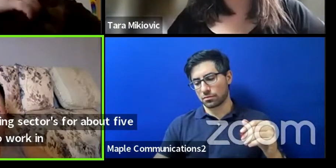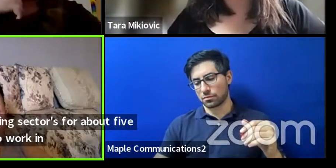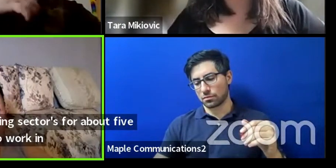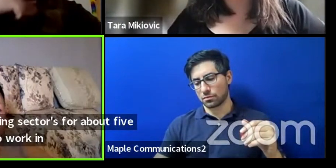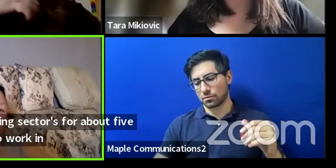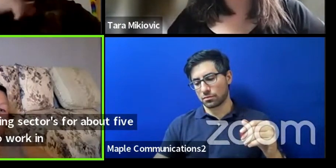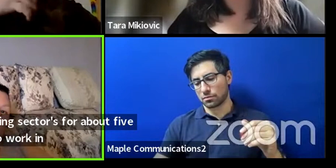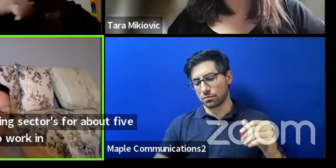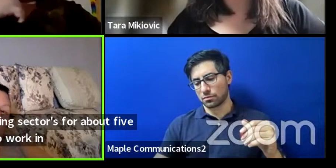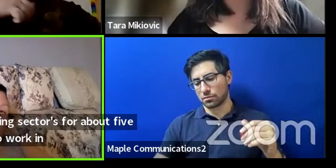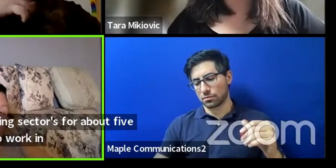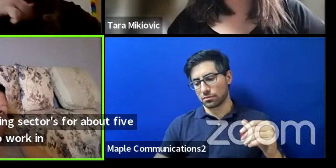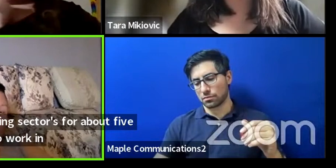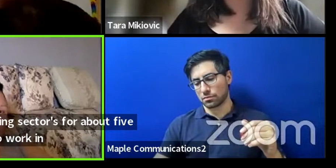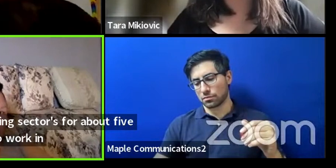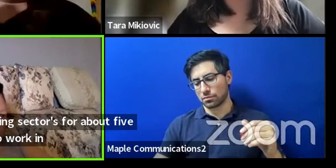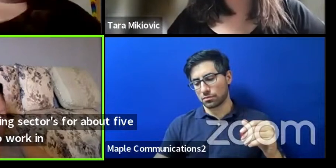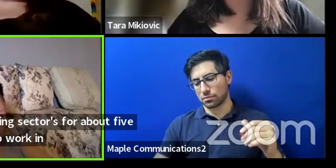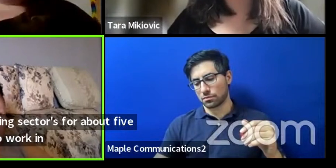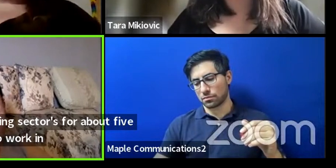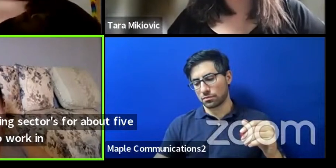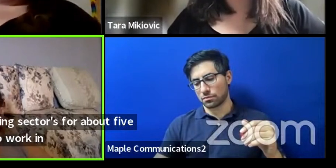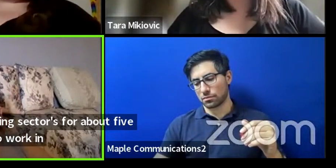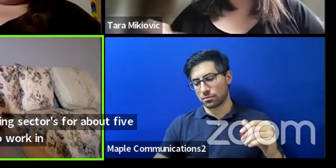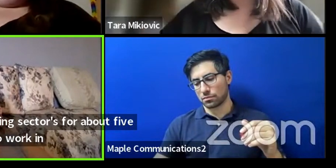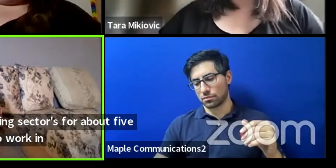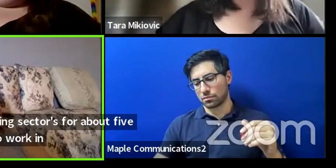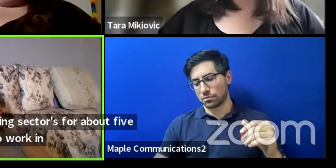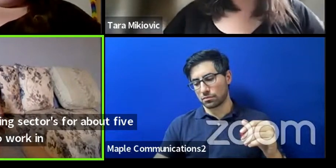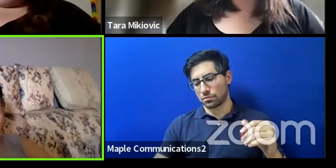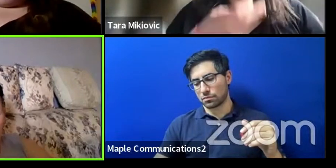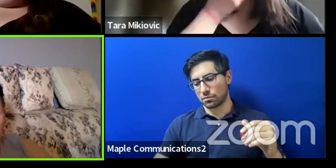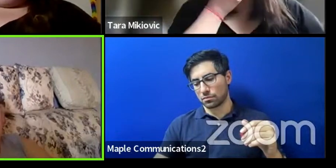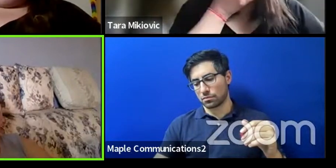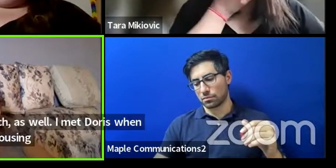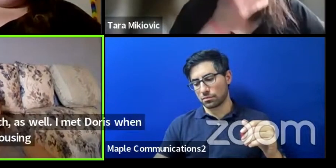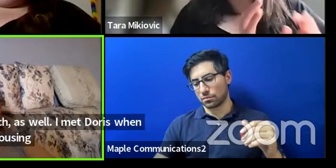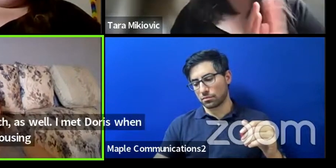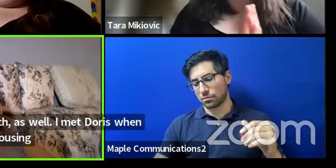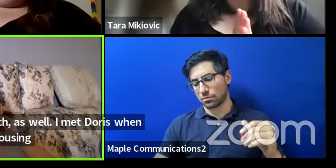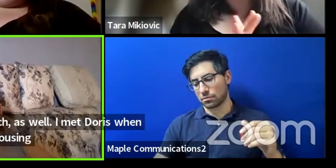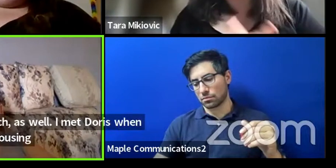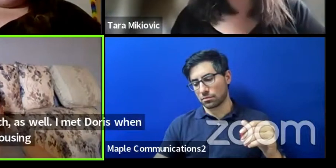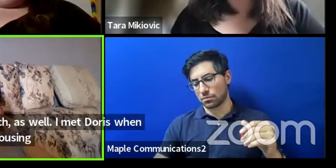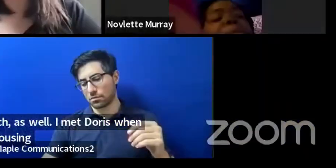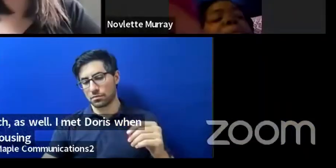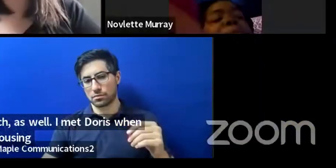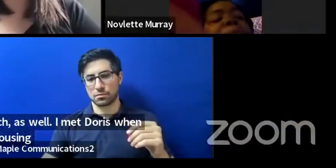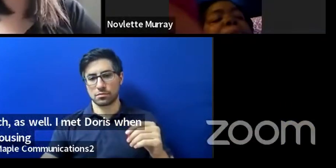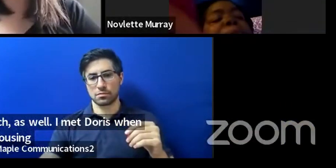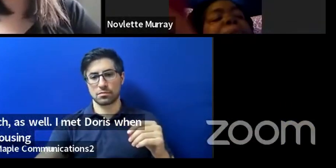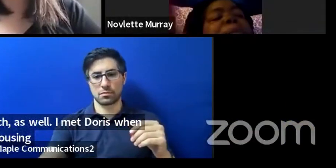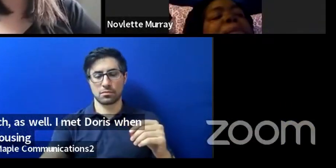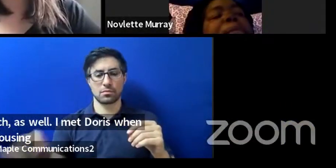the Indigenous organizations out here called Native Women's Resource Center. I got on board with their housing project over there, and then all through the